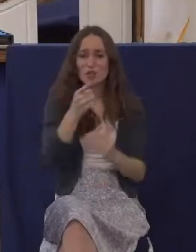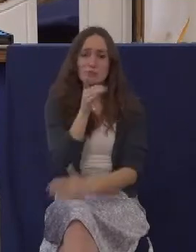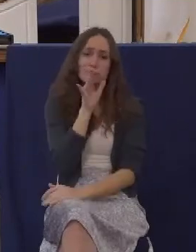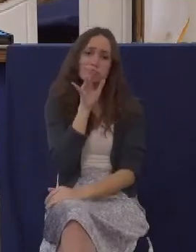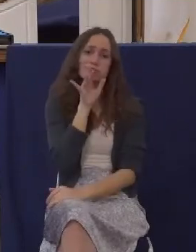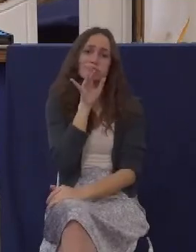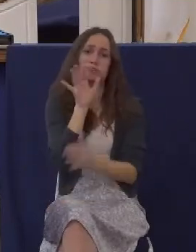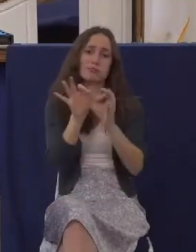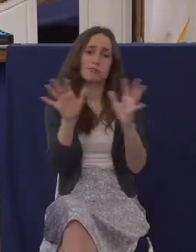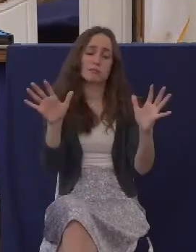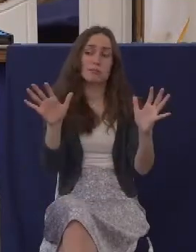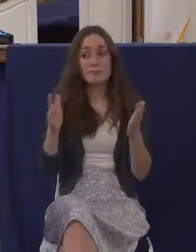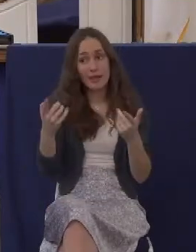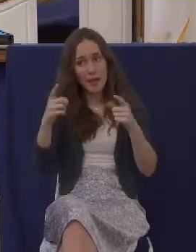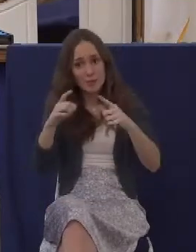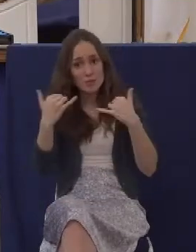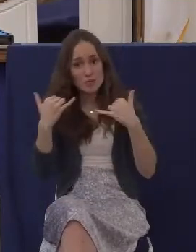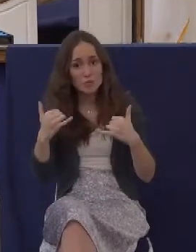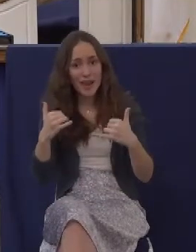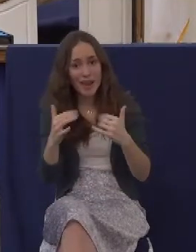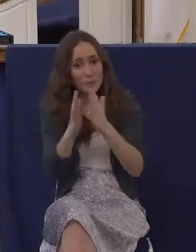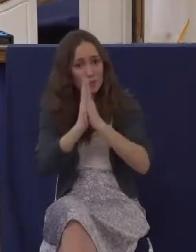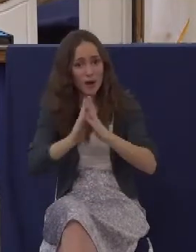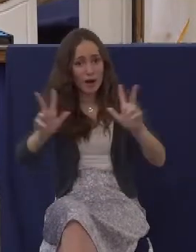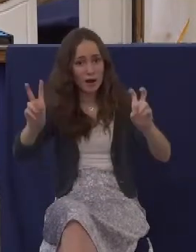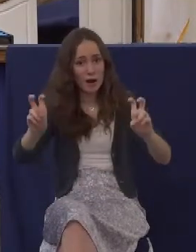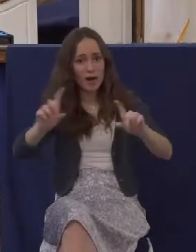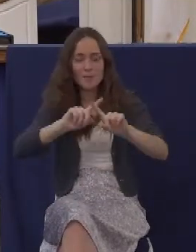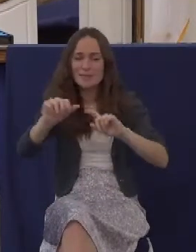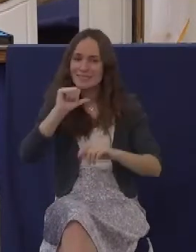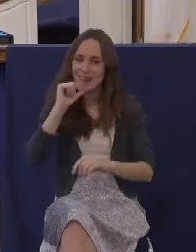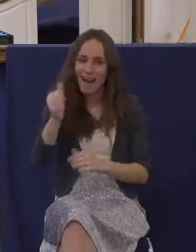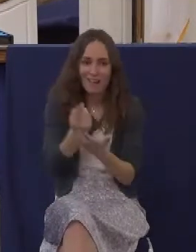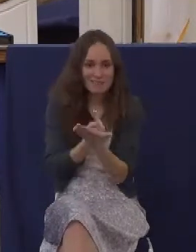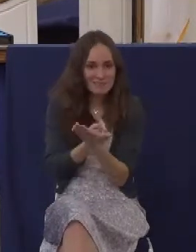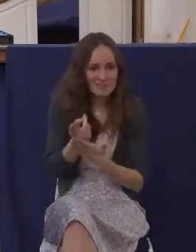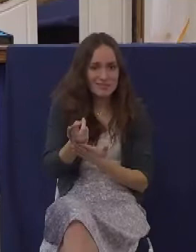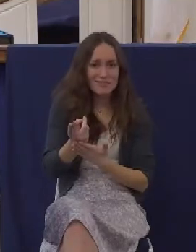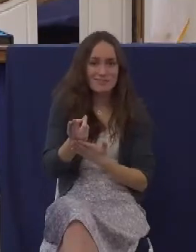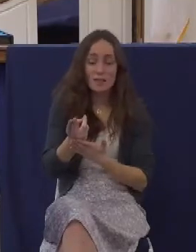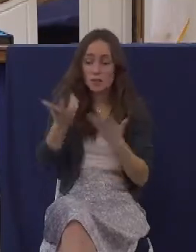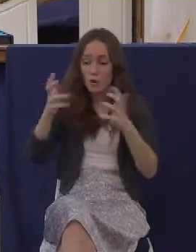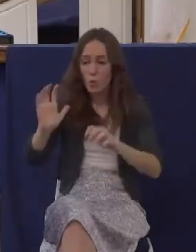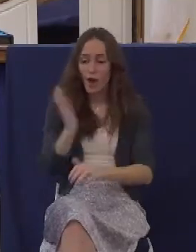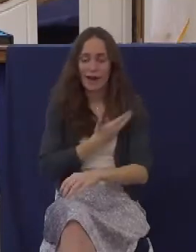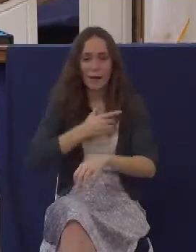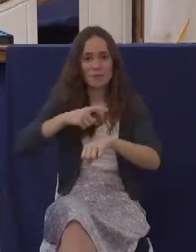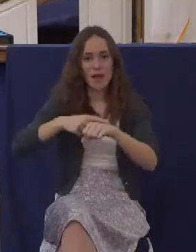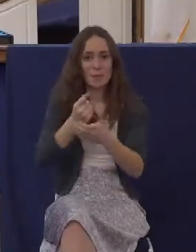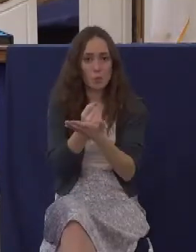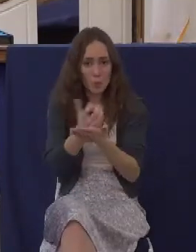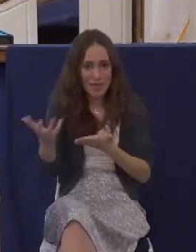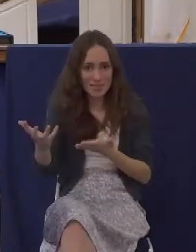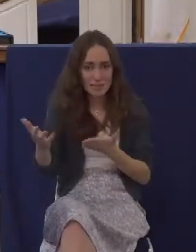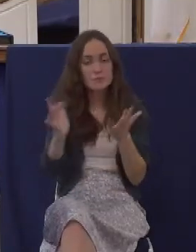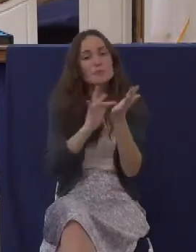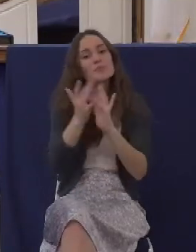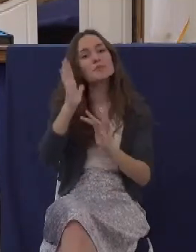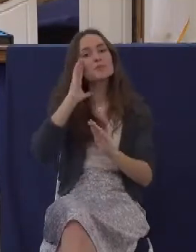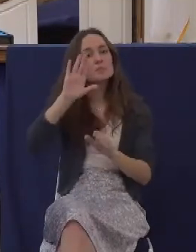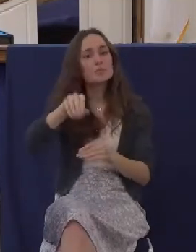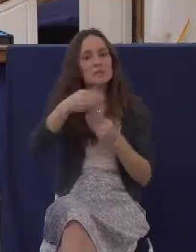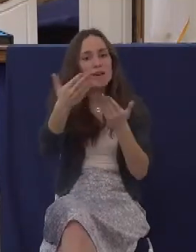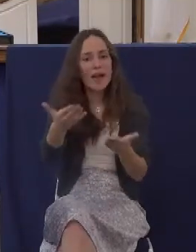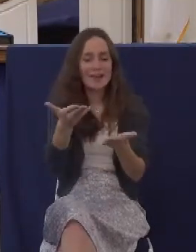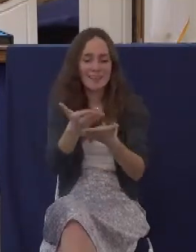that are not really prayer. We certainly don't want to waste our time. And so Jesus is going to give here some